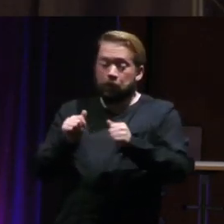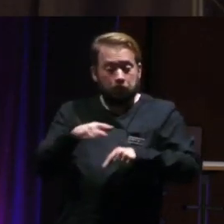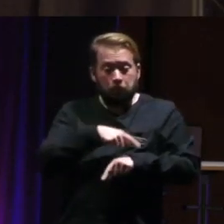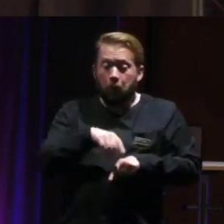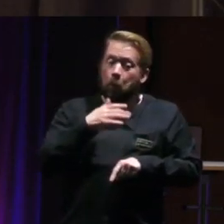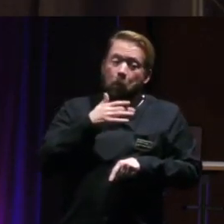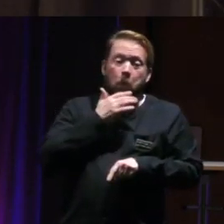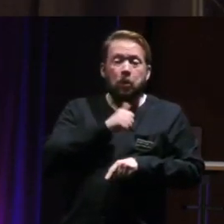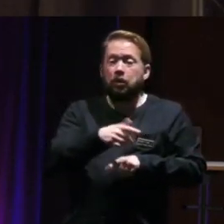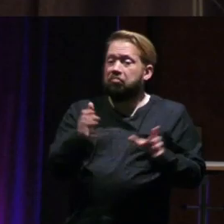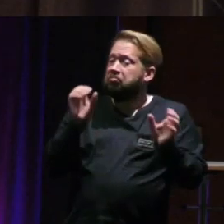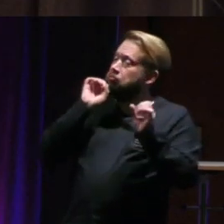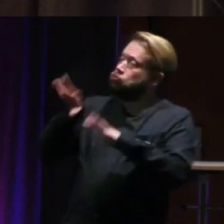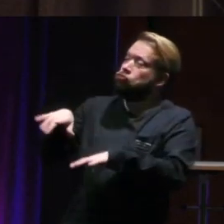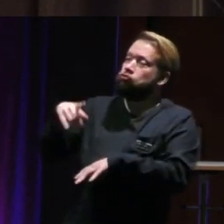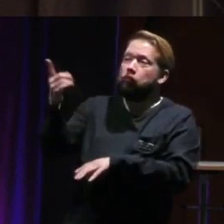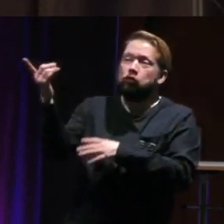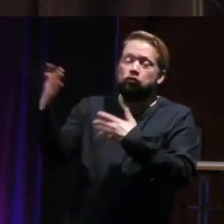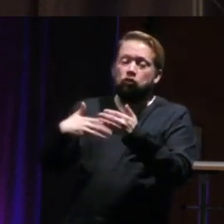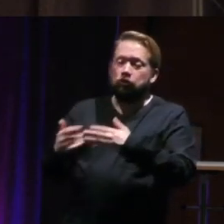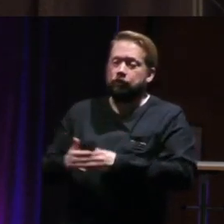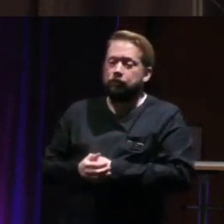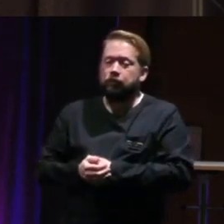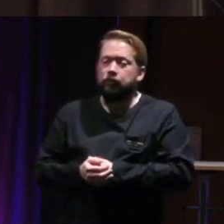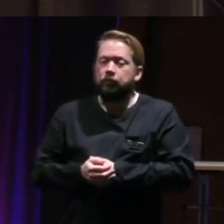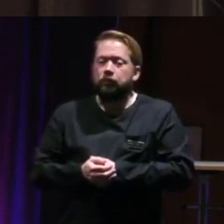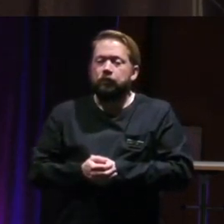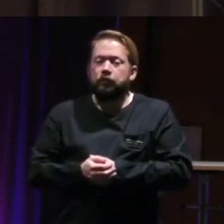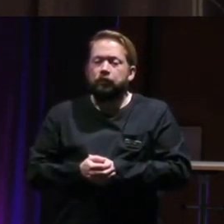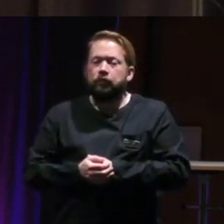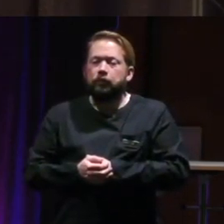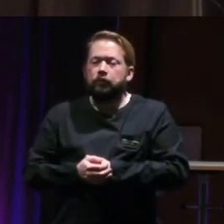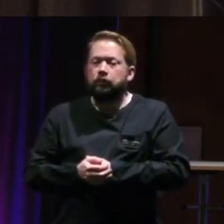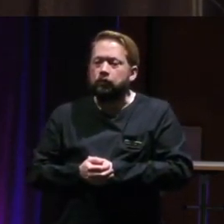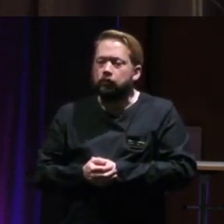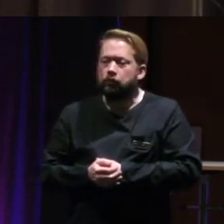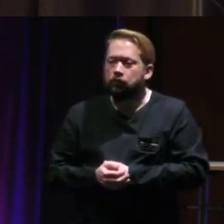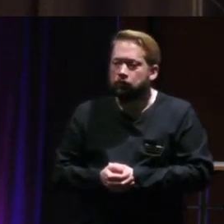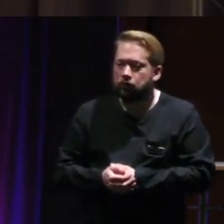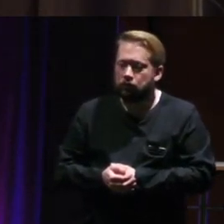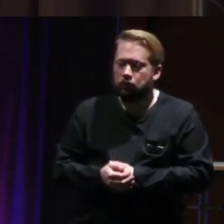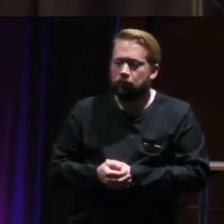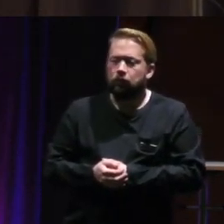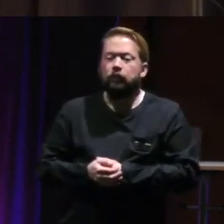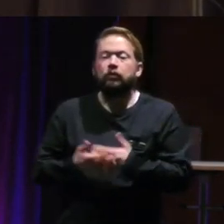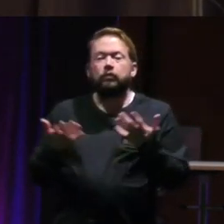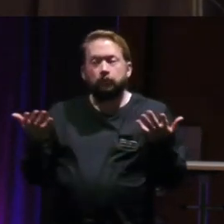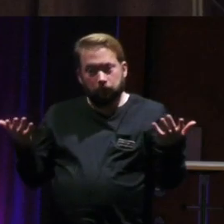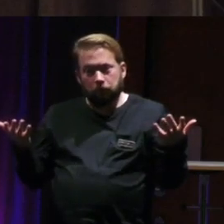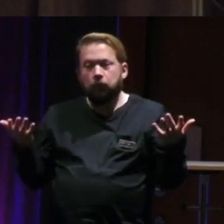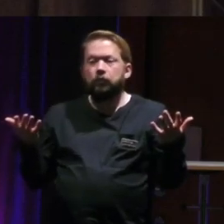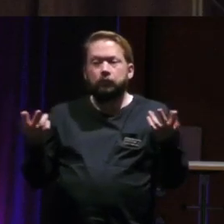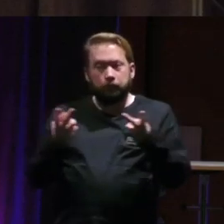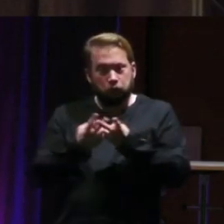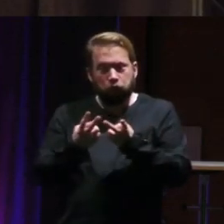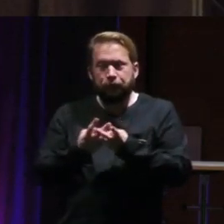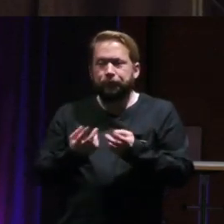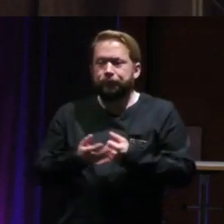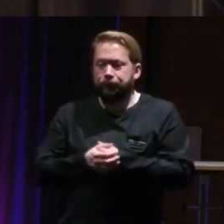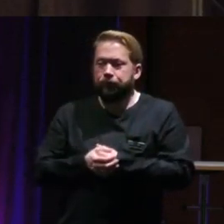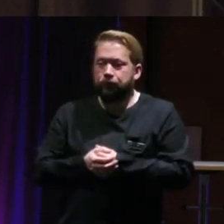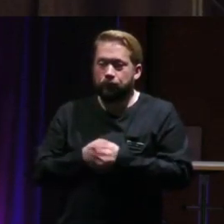the situation among the spectators and the listeners not good for bands like